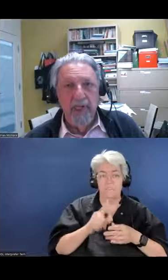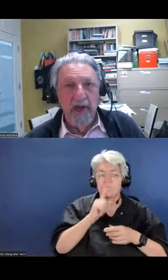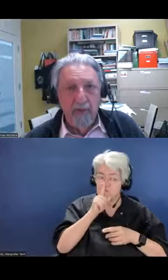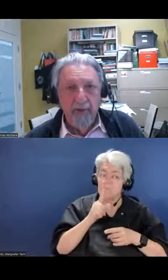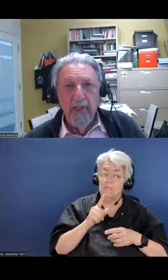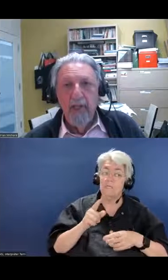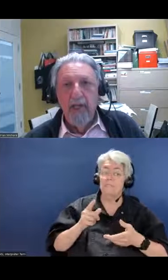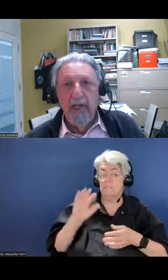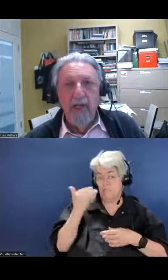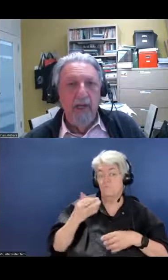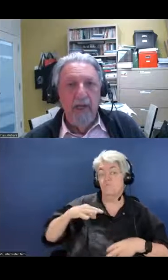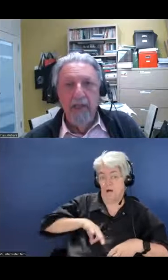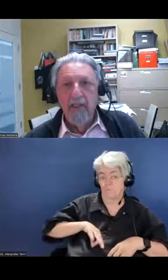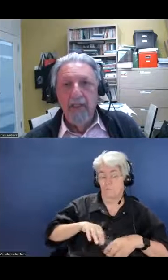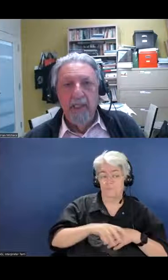some help.